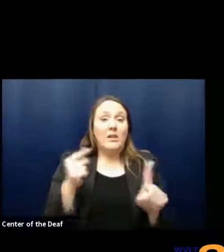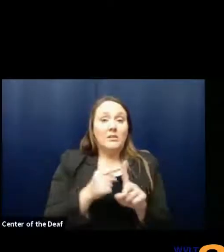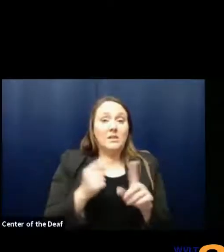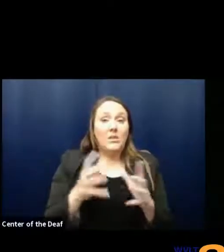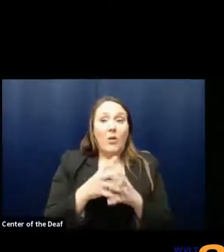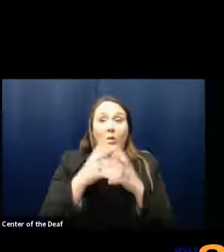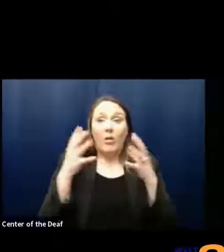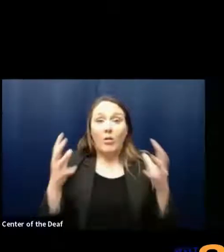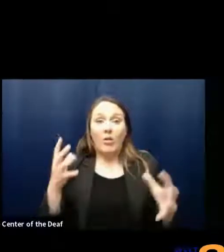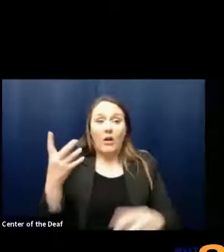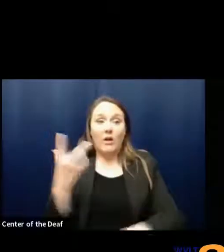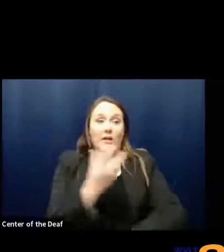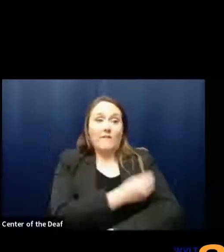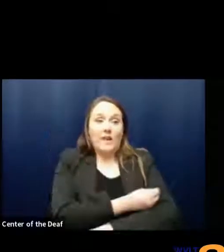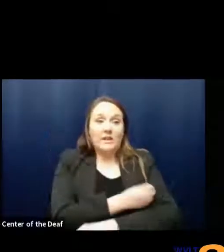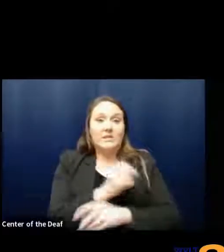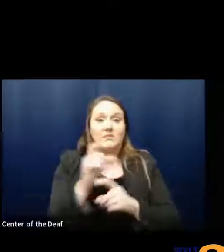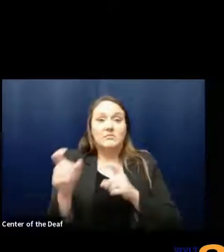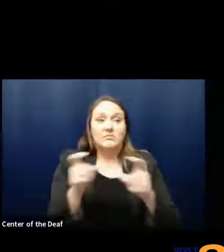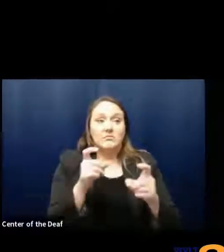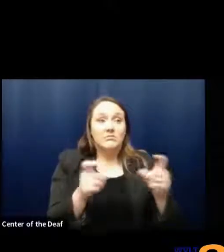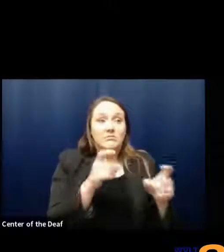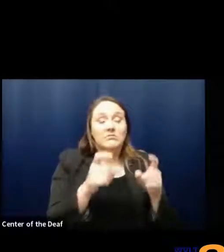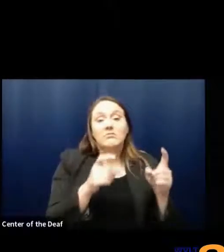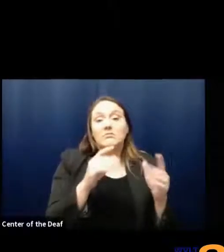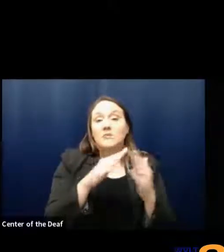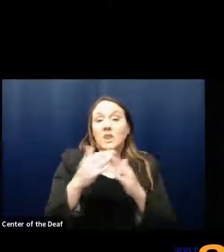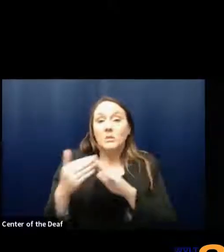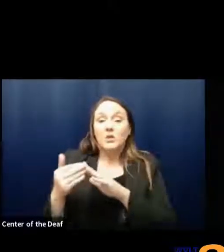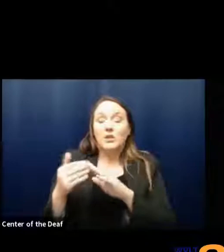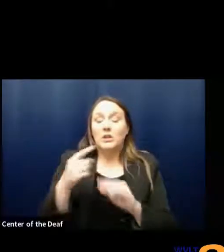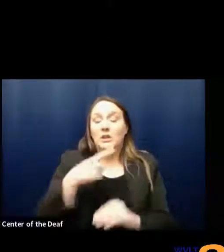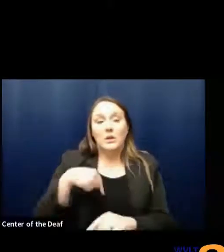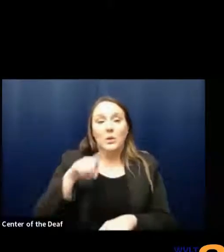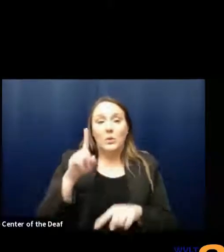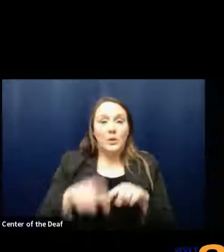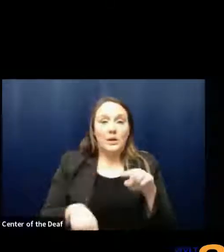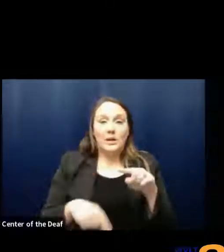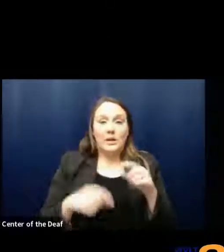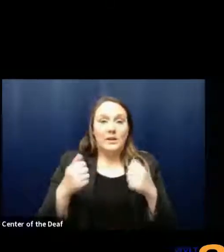vaccine in arms throughout the community, we really cannot let off on the